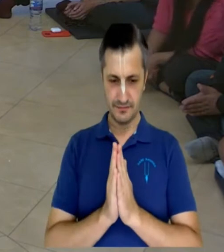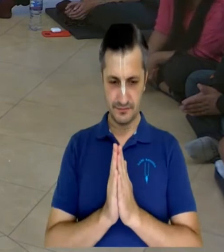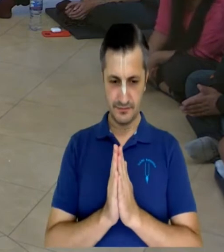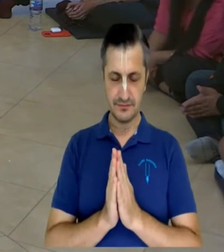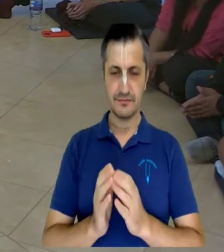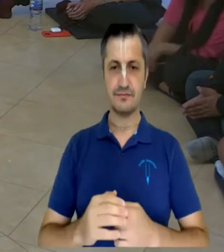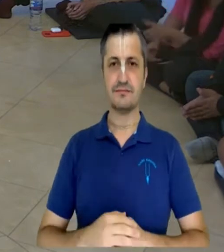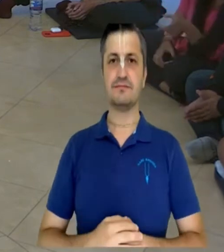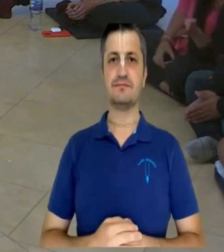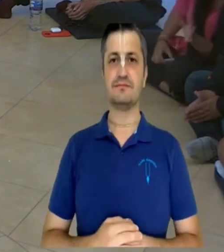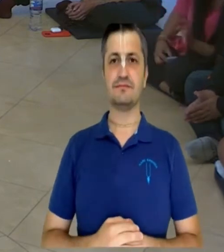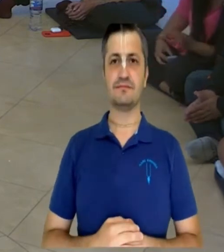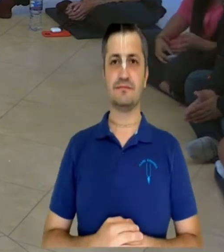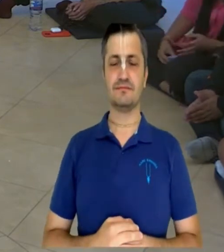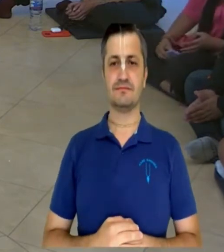Shri Chaitanya